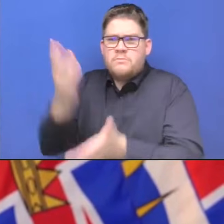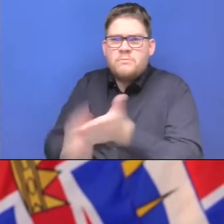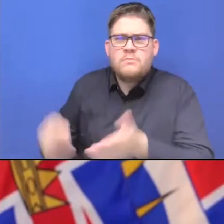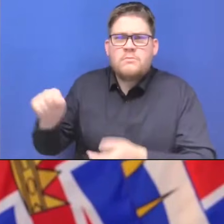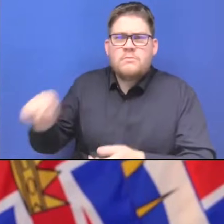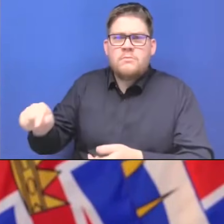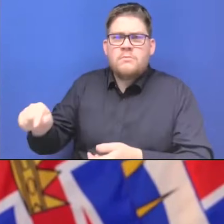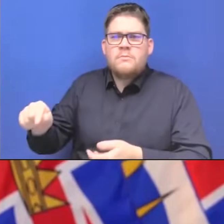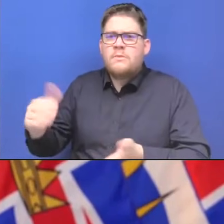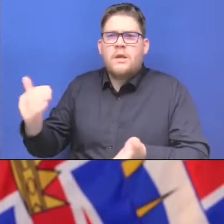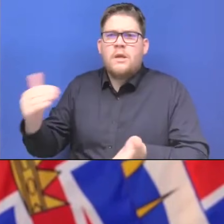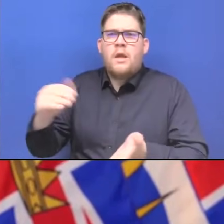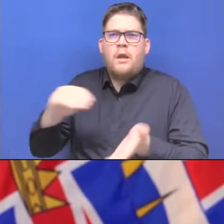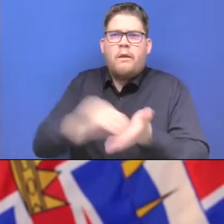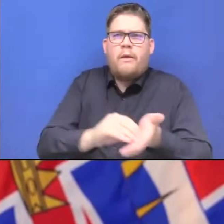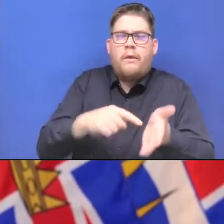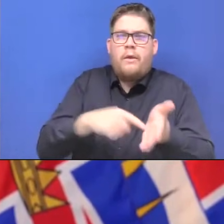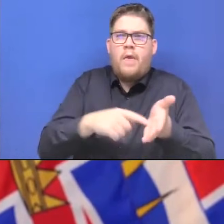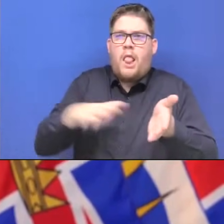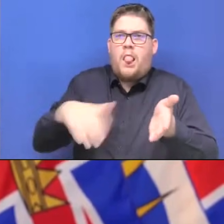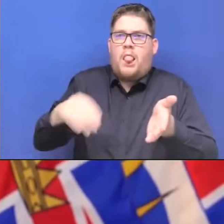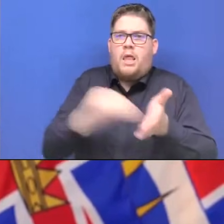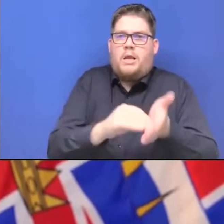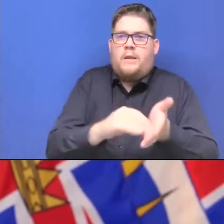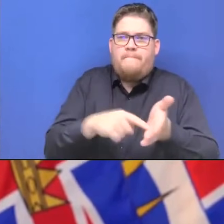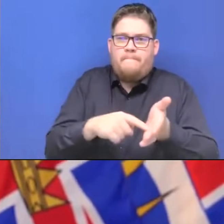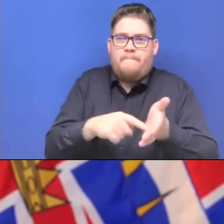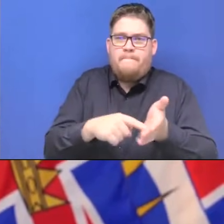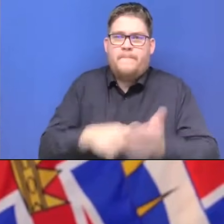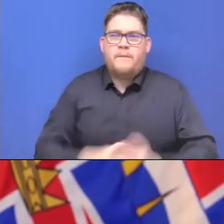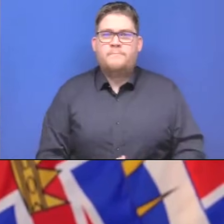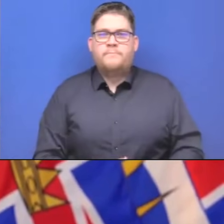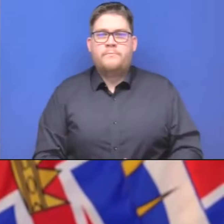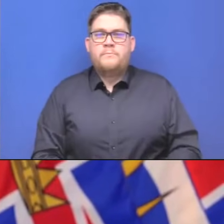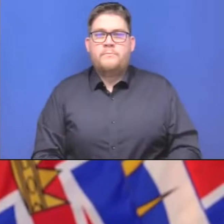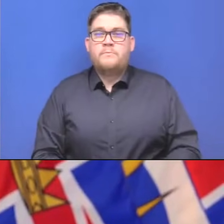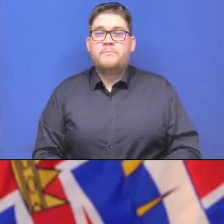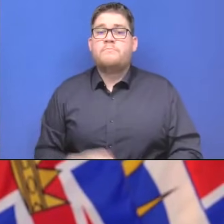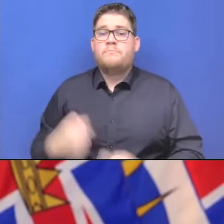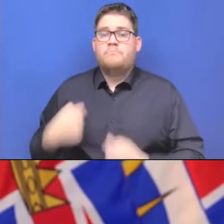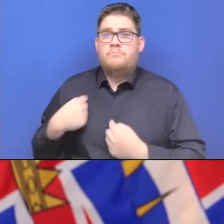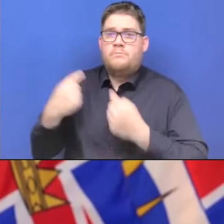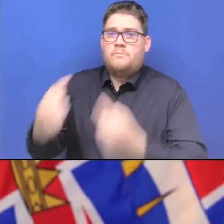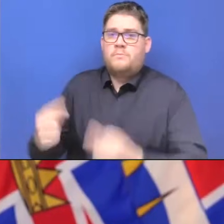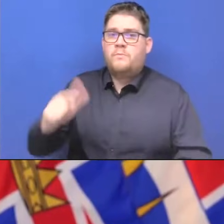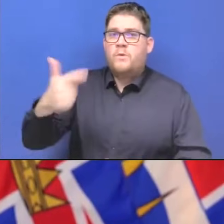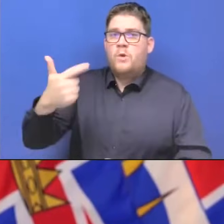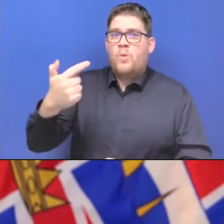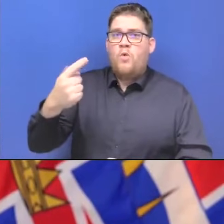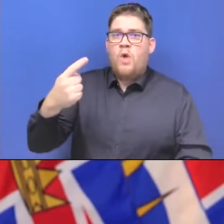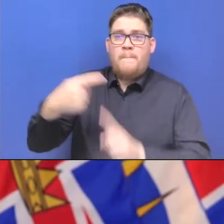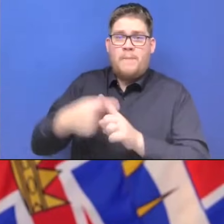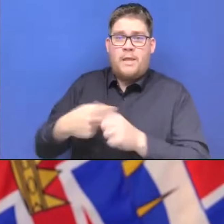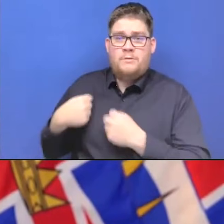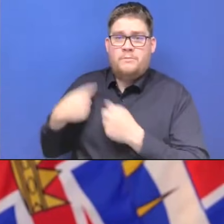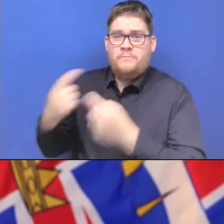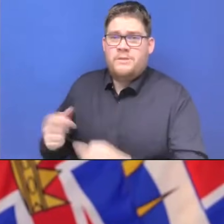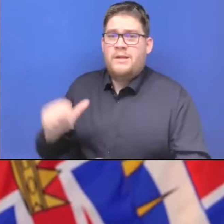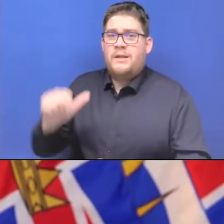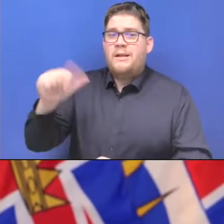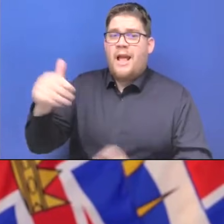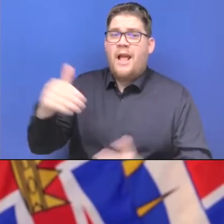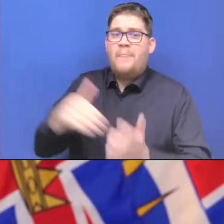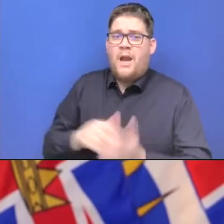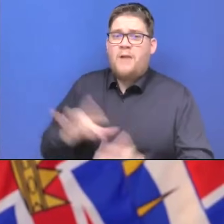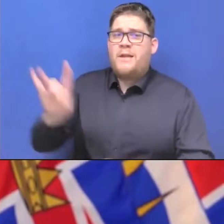list. Over the past 21 months, about 10,814 people have been hospitalized with